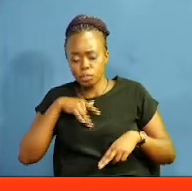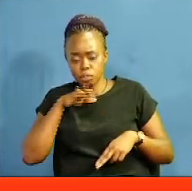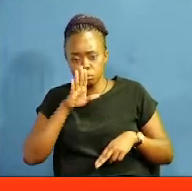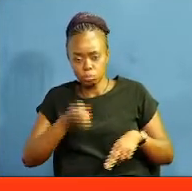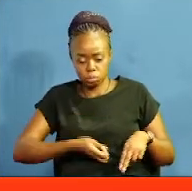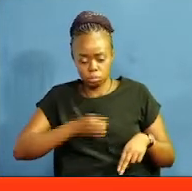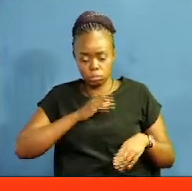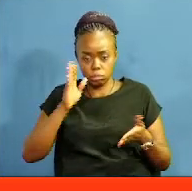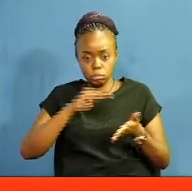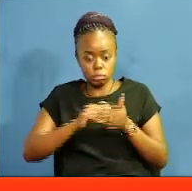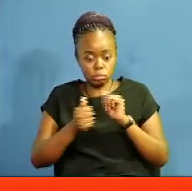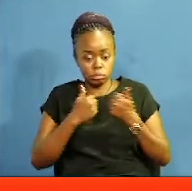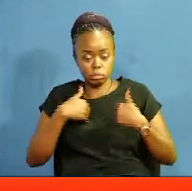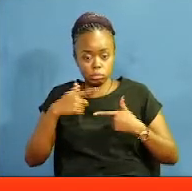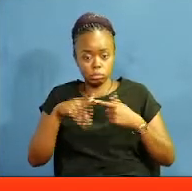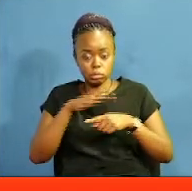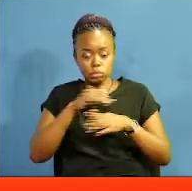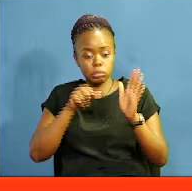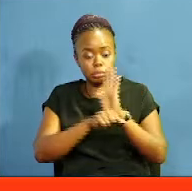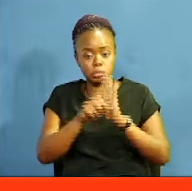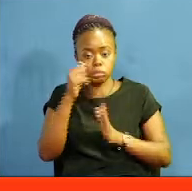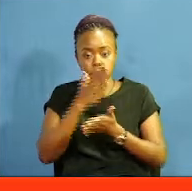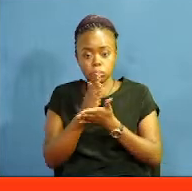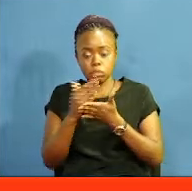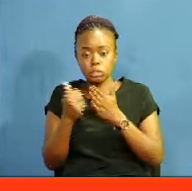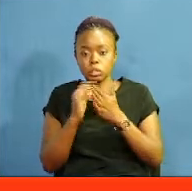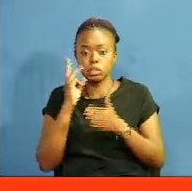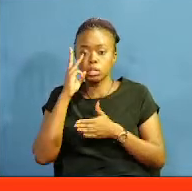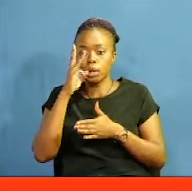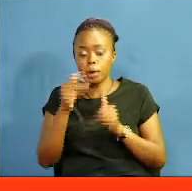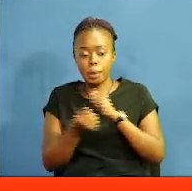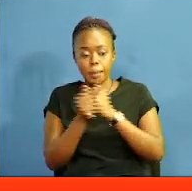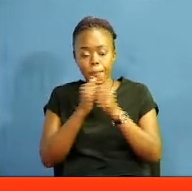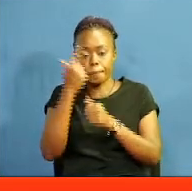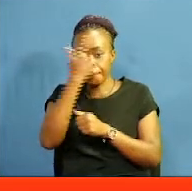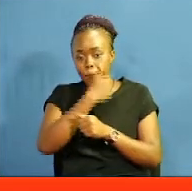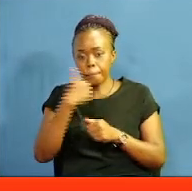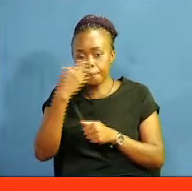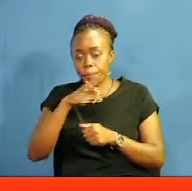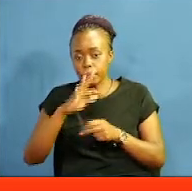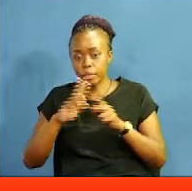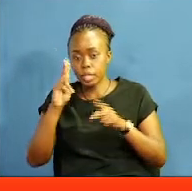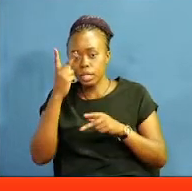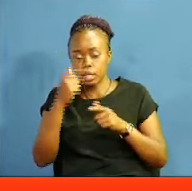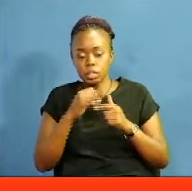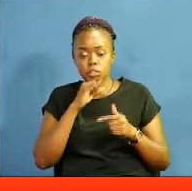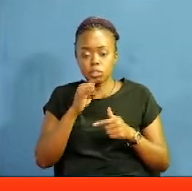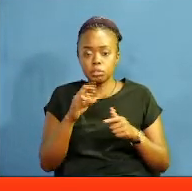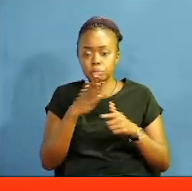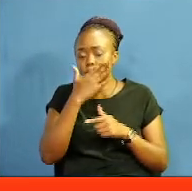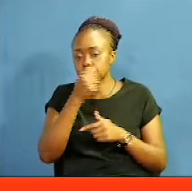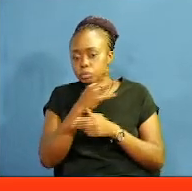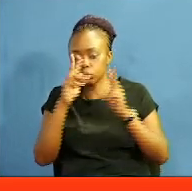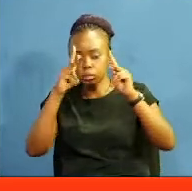your own opinion, that is coming up with a legitimate agenda, something that will change the face of how Kenya is for the better of the